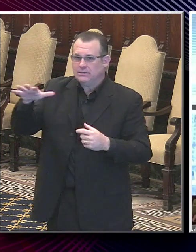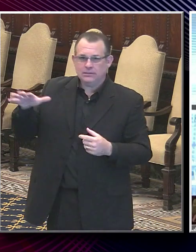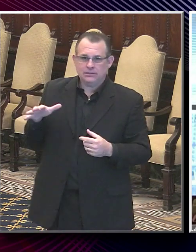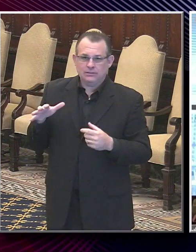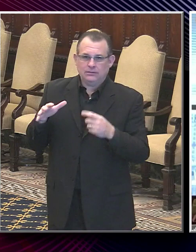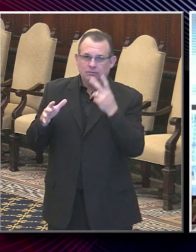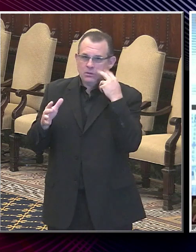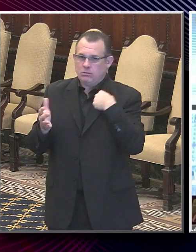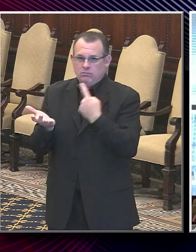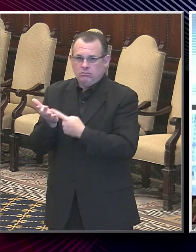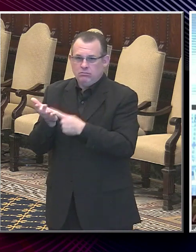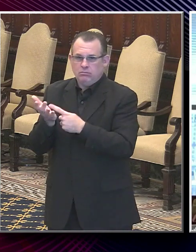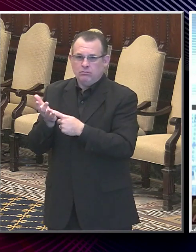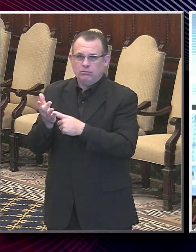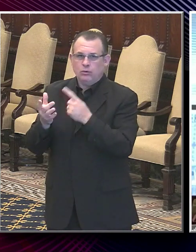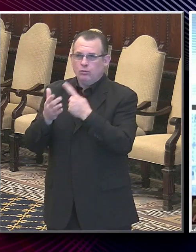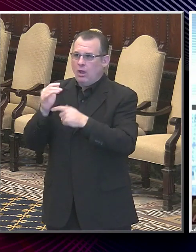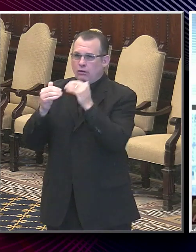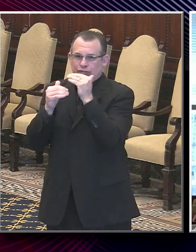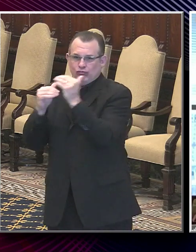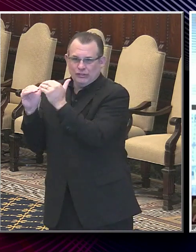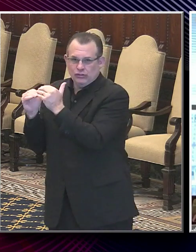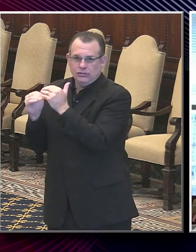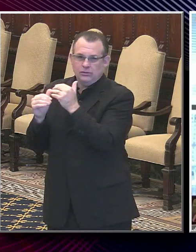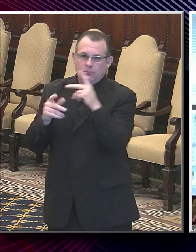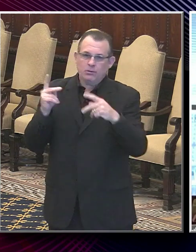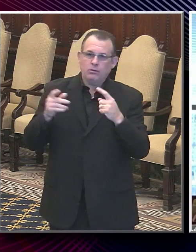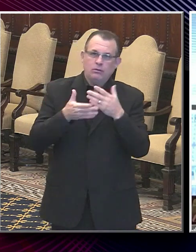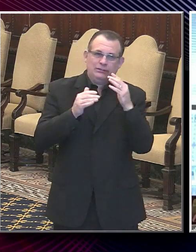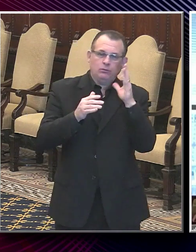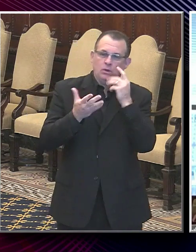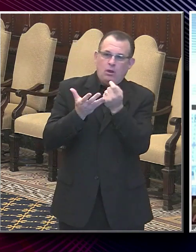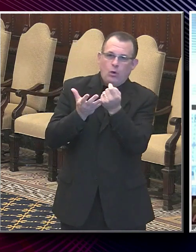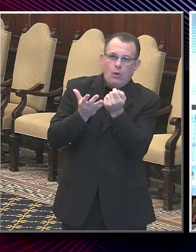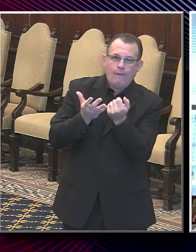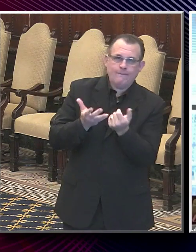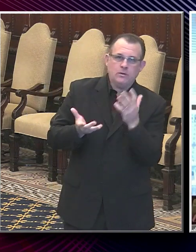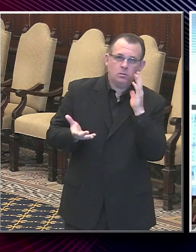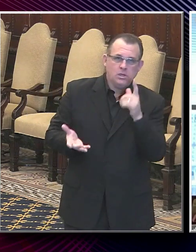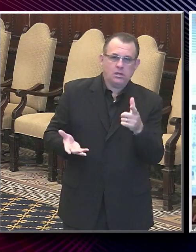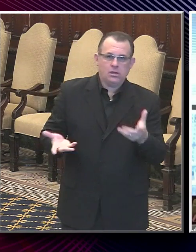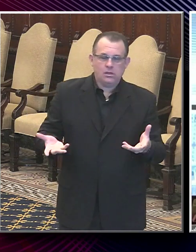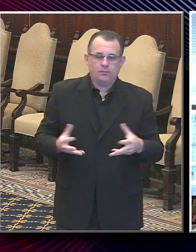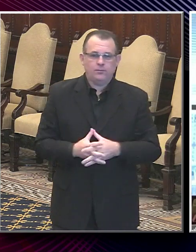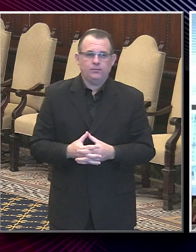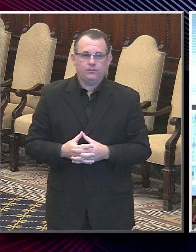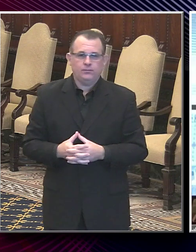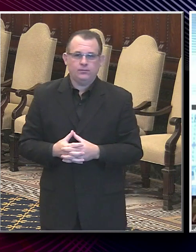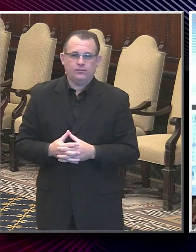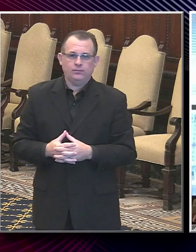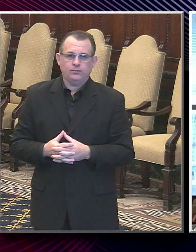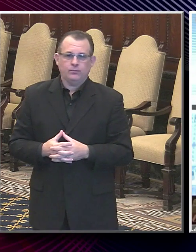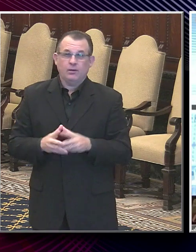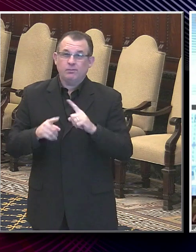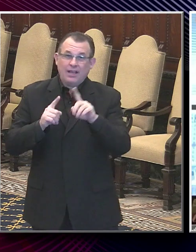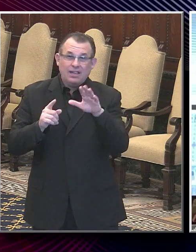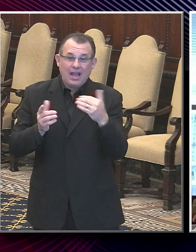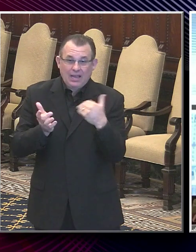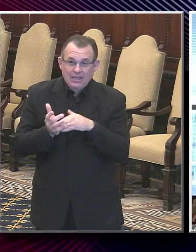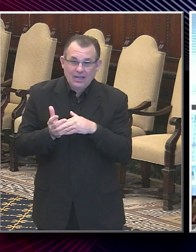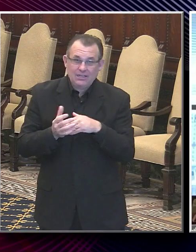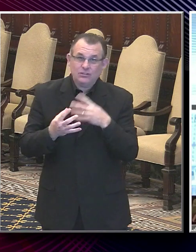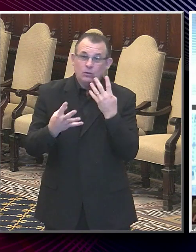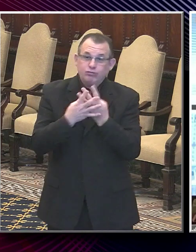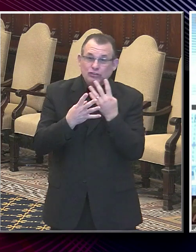restrictions we can lift or not. I think as an aside, we are still very concerned about congregated care facilities, which the prisons is certainly